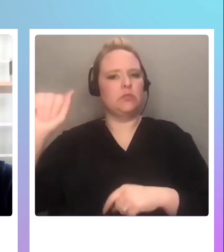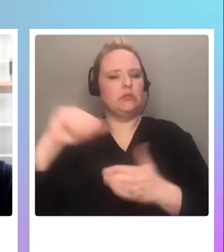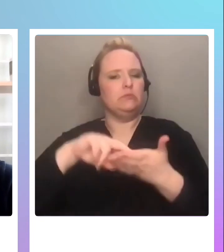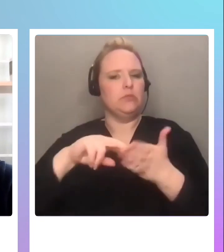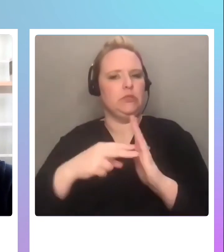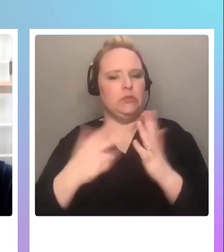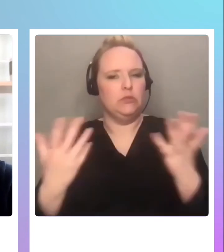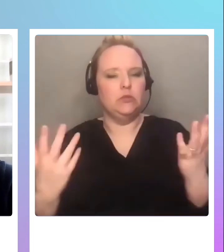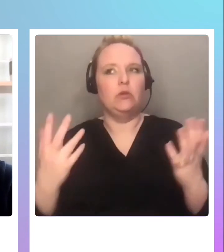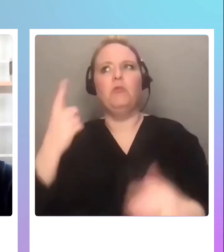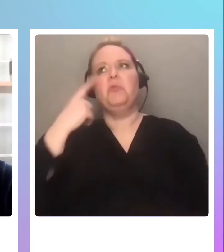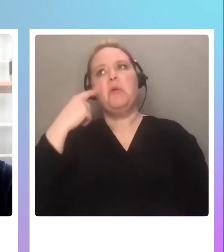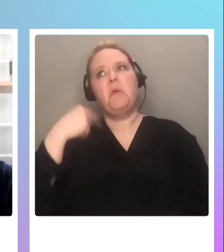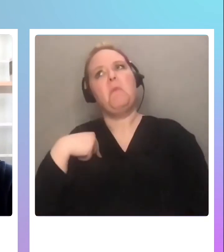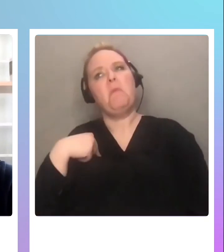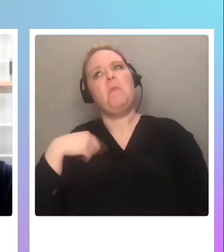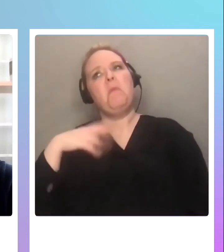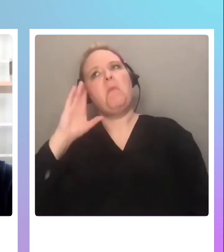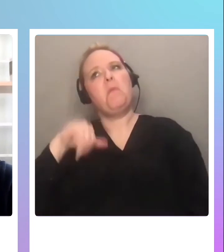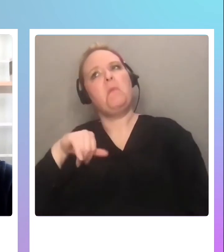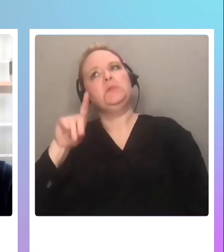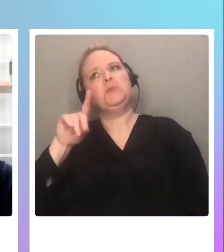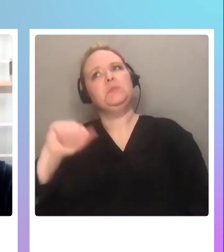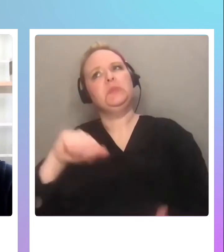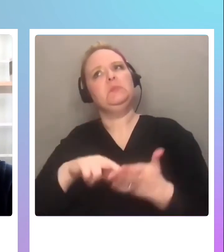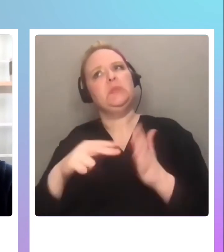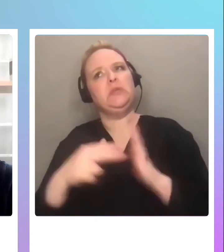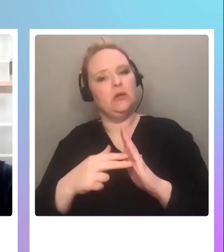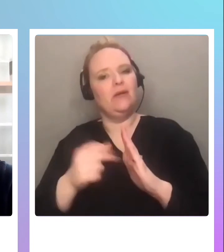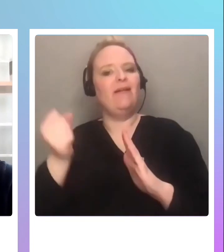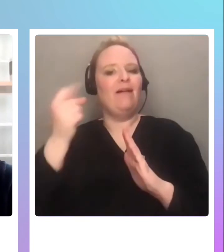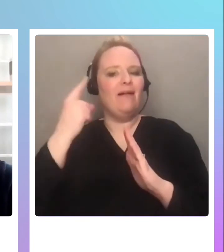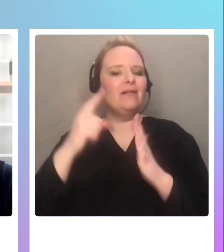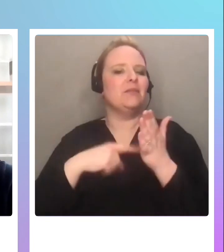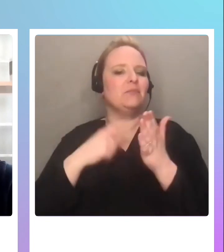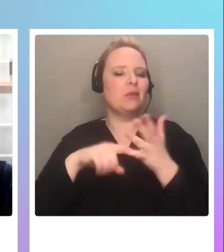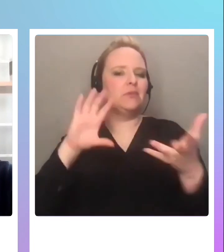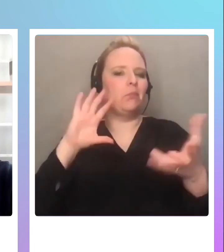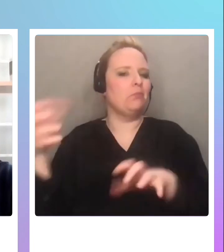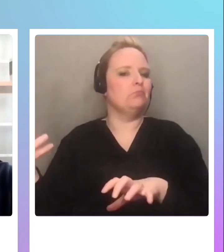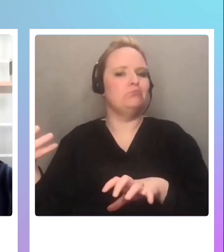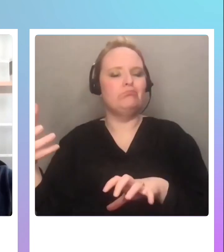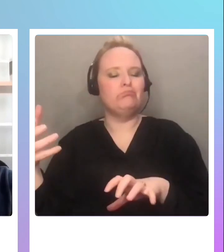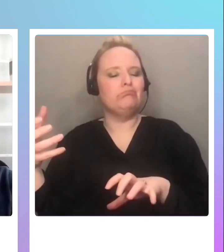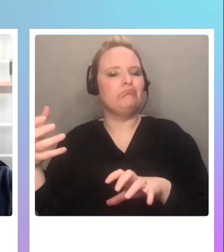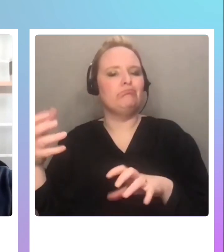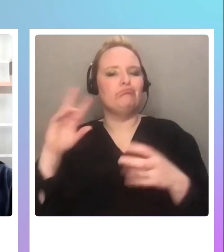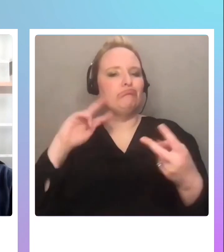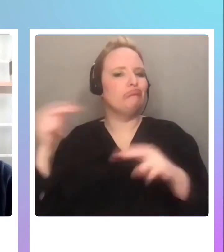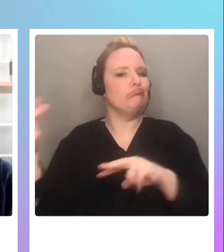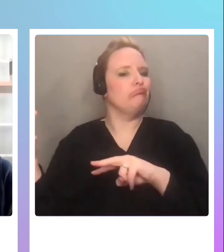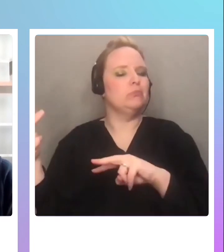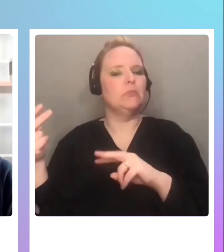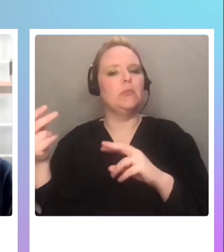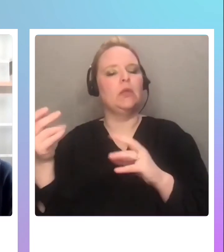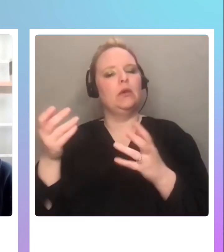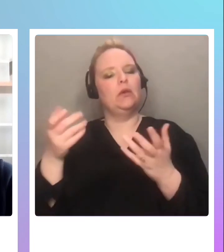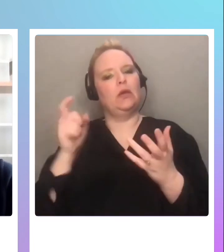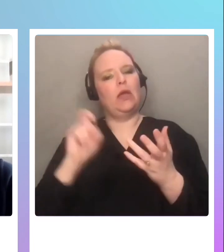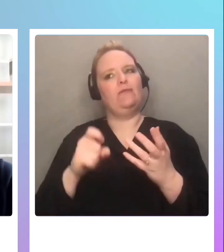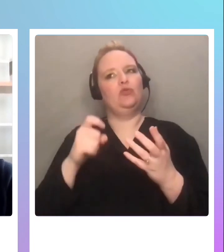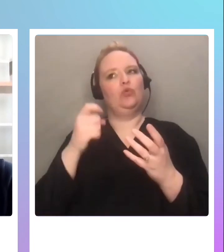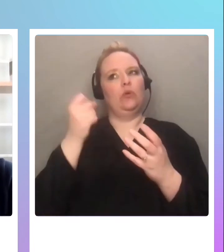They think they have an understanding, but a lot of times they don't. So it's understanding the nature